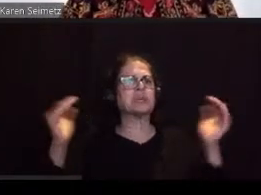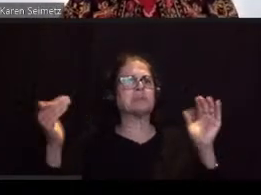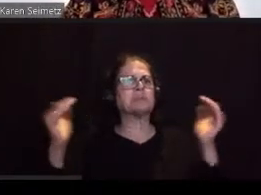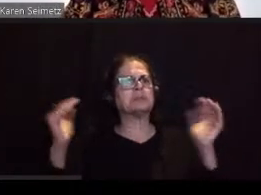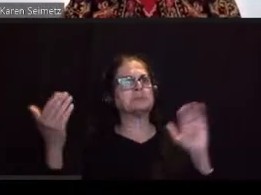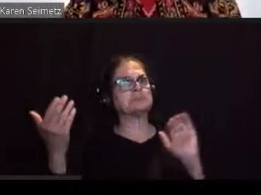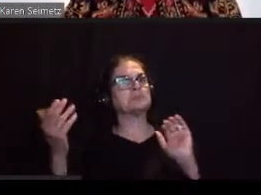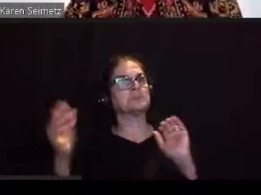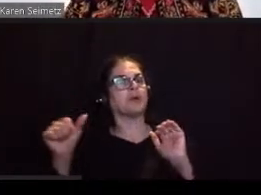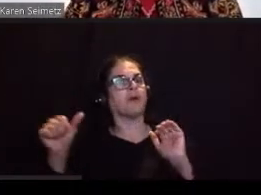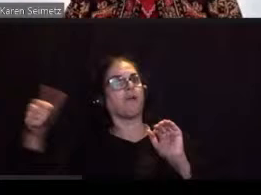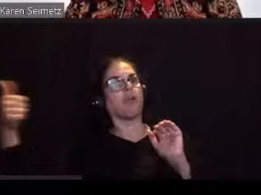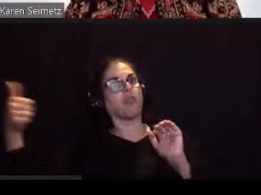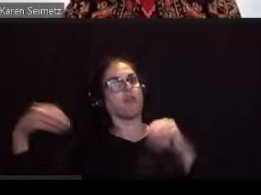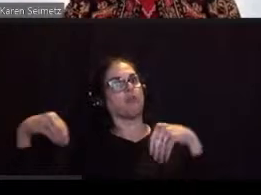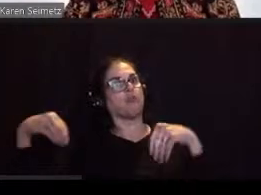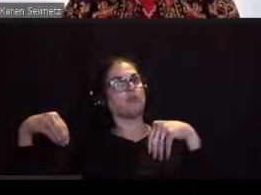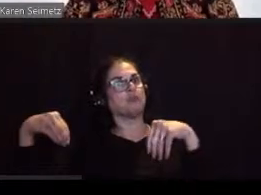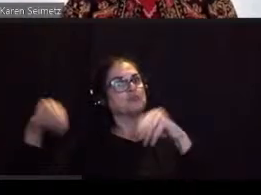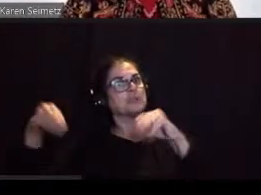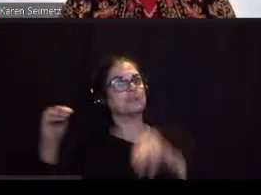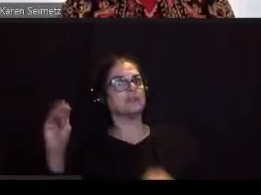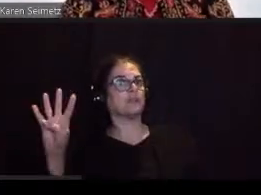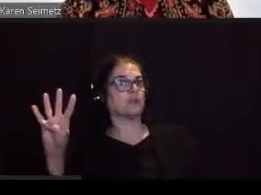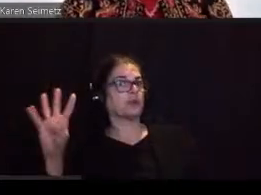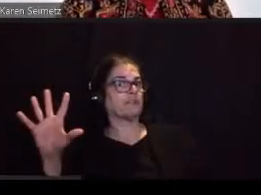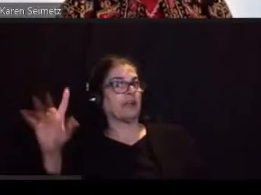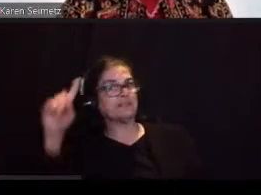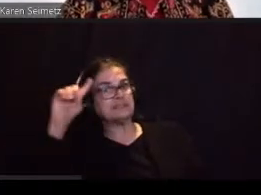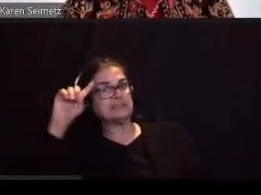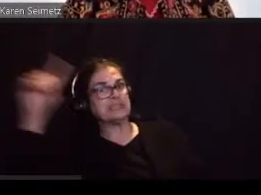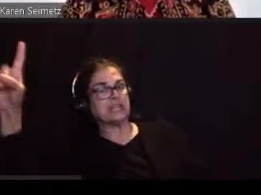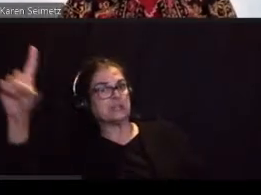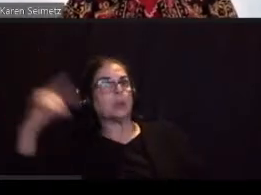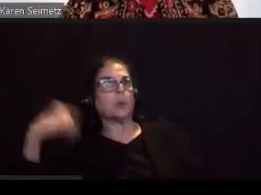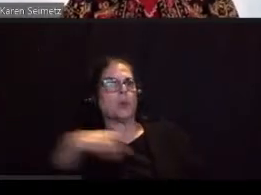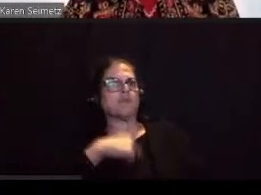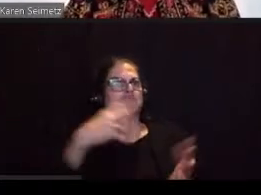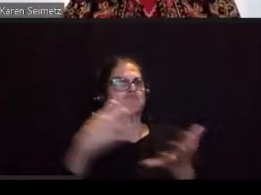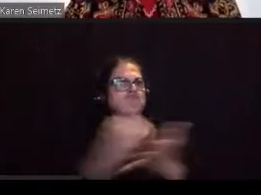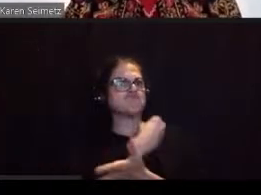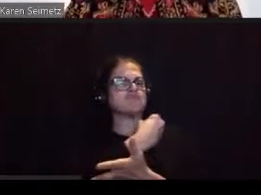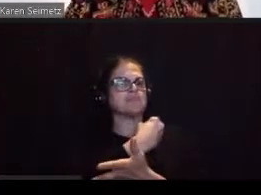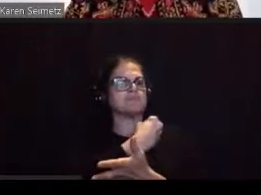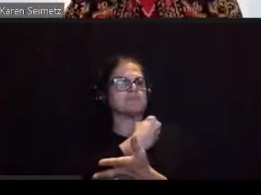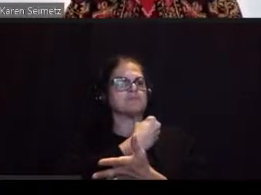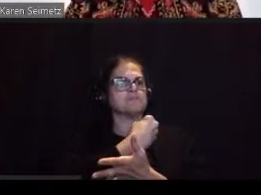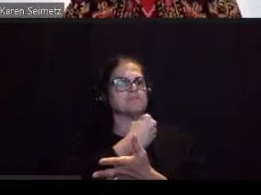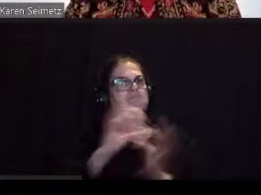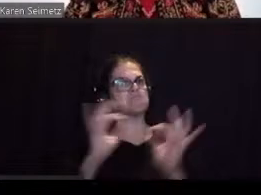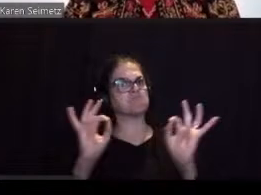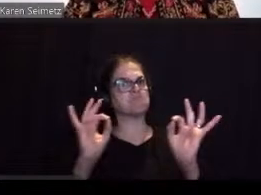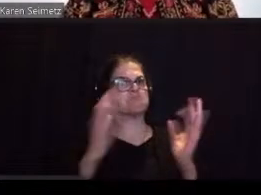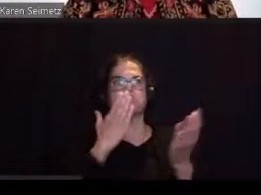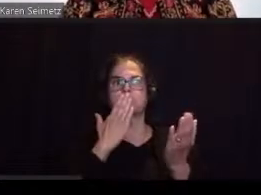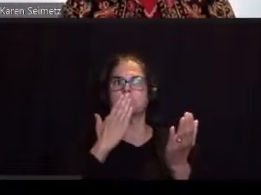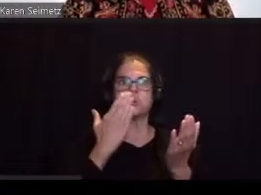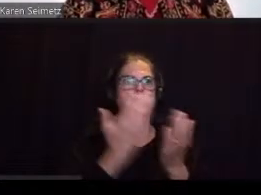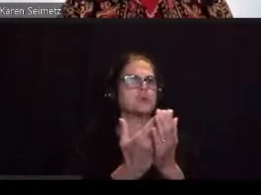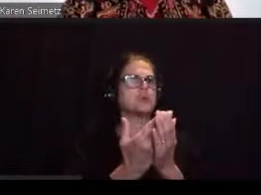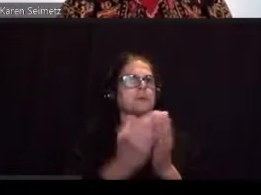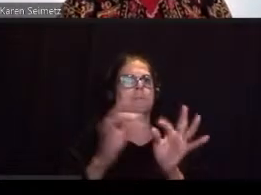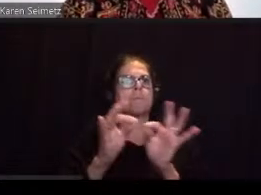45 cents and 55 cents per $100 of construction cost, we still believe that this is quite a bargain for the